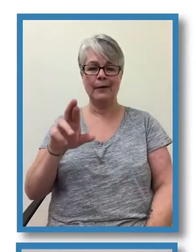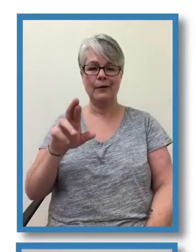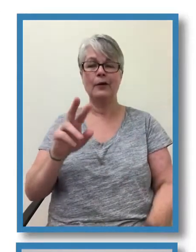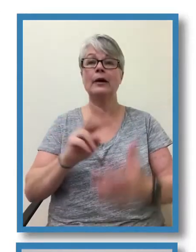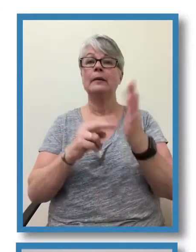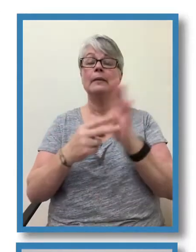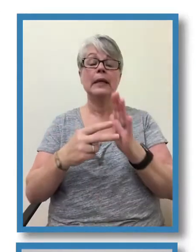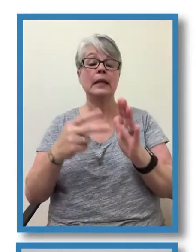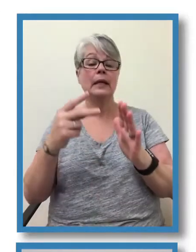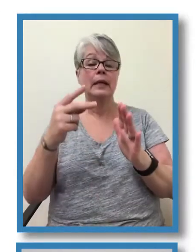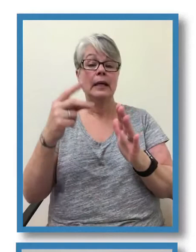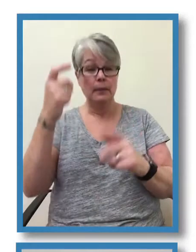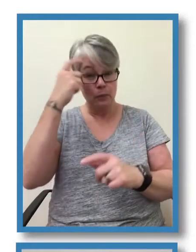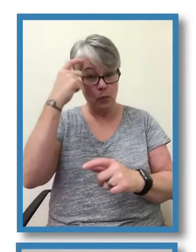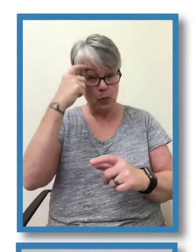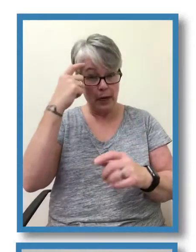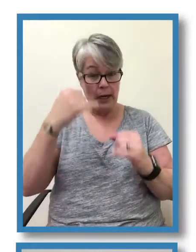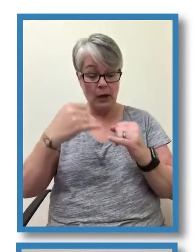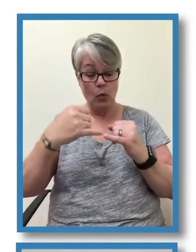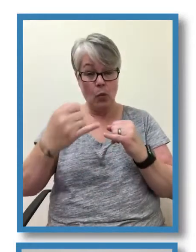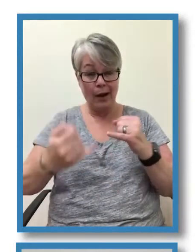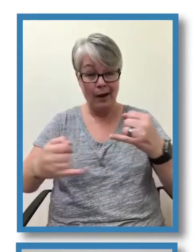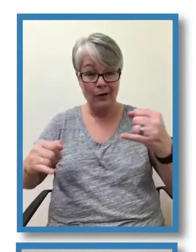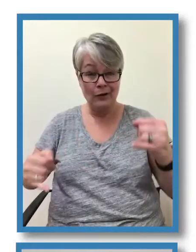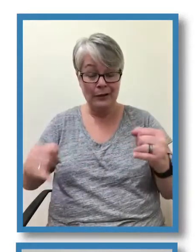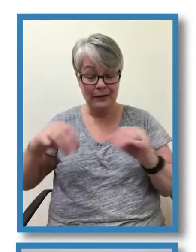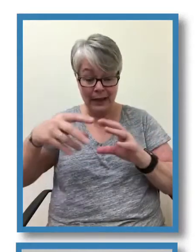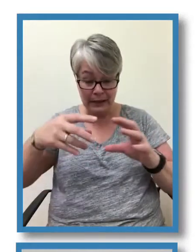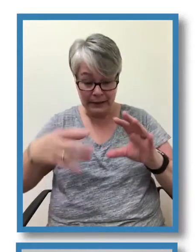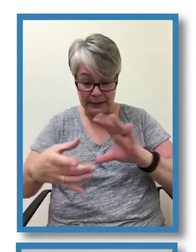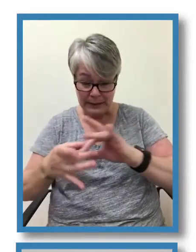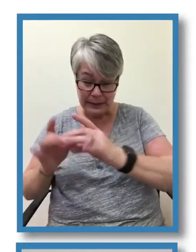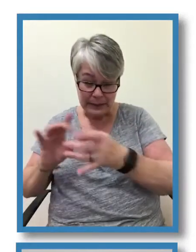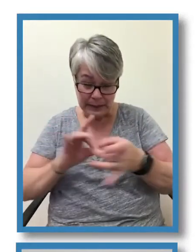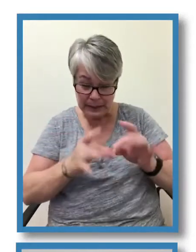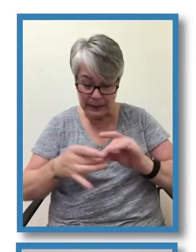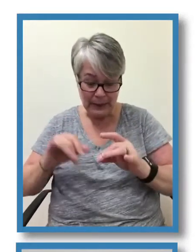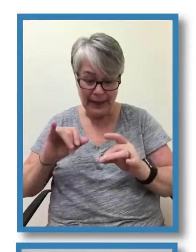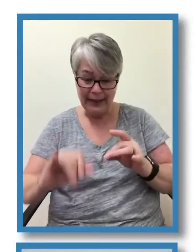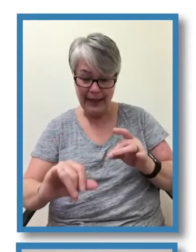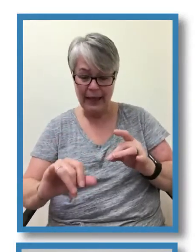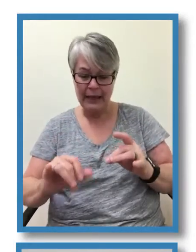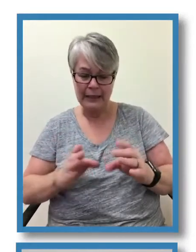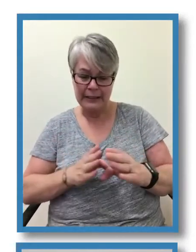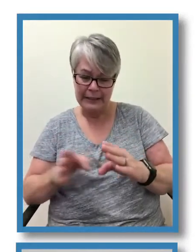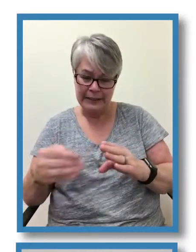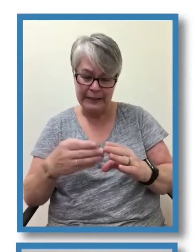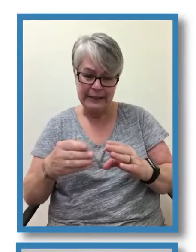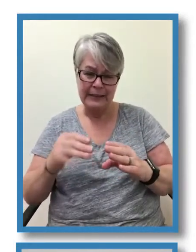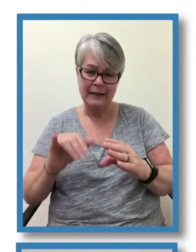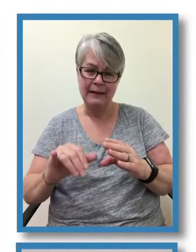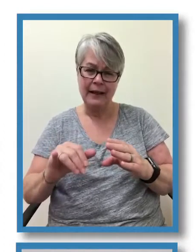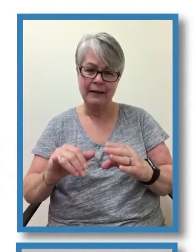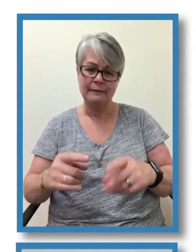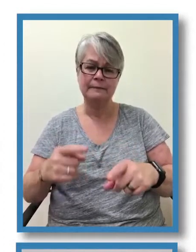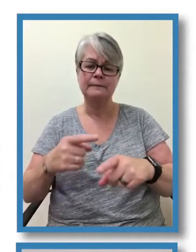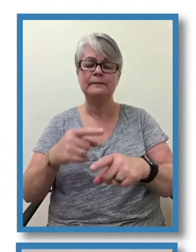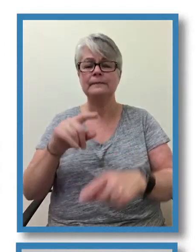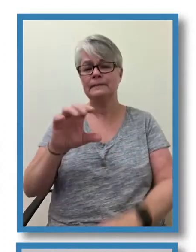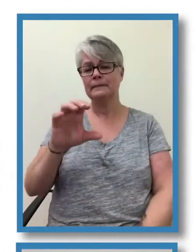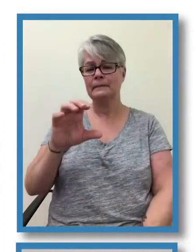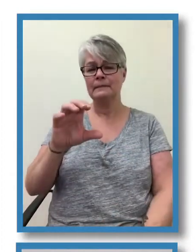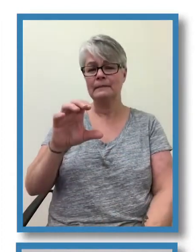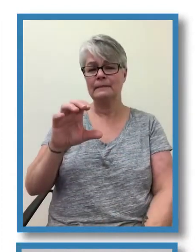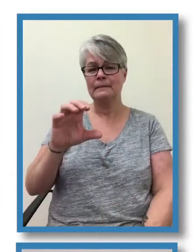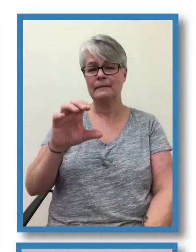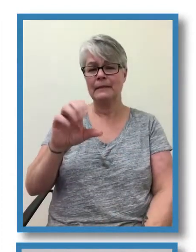fluid, or CSF, is made in the central part of the brain. So CSF is here, and it flows out of the brain all the way down